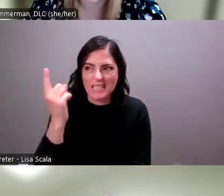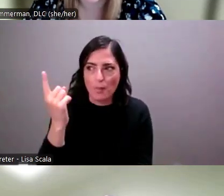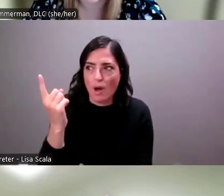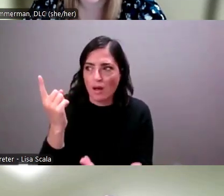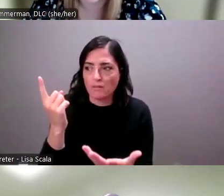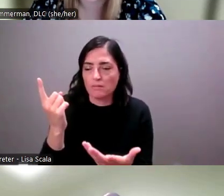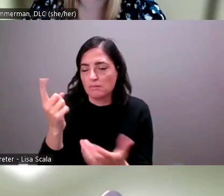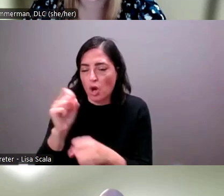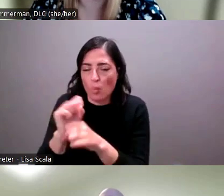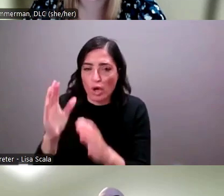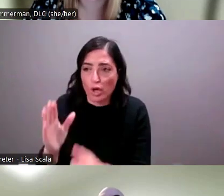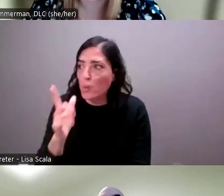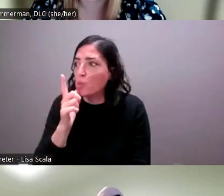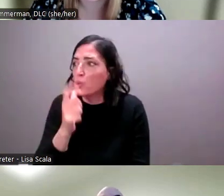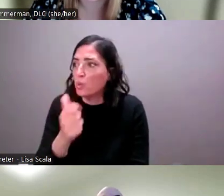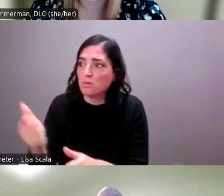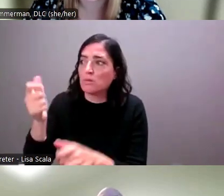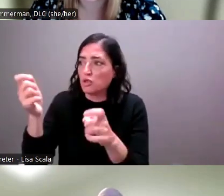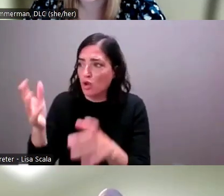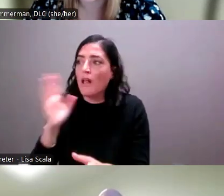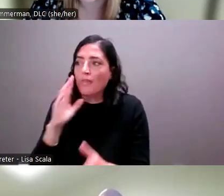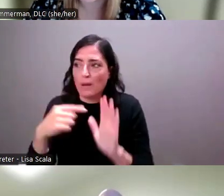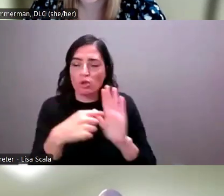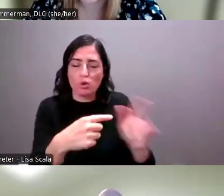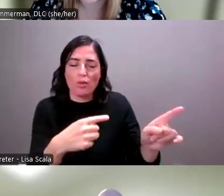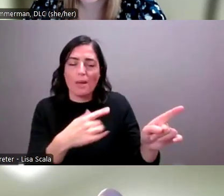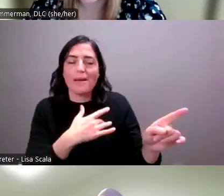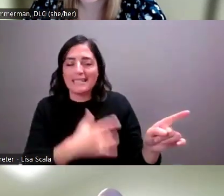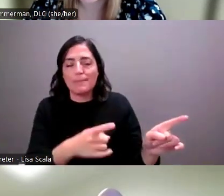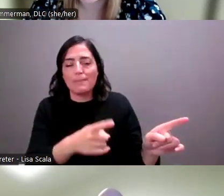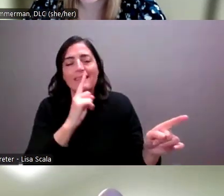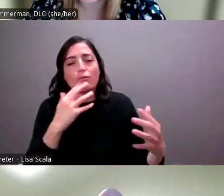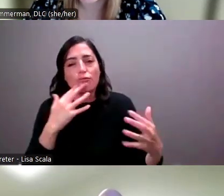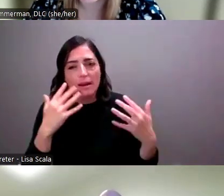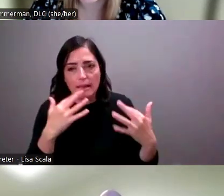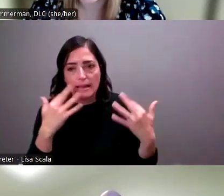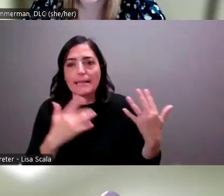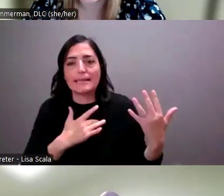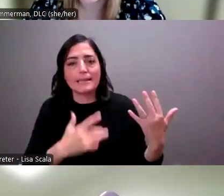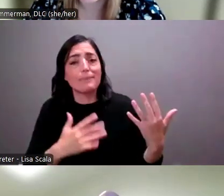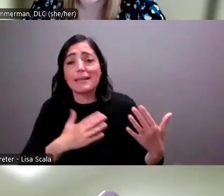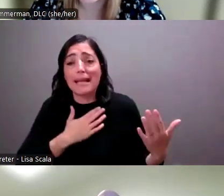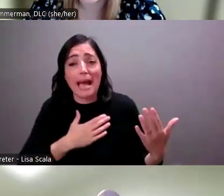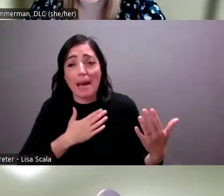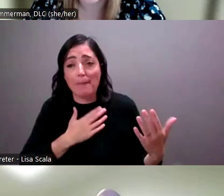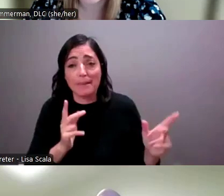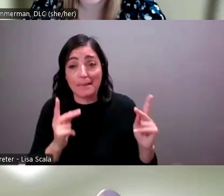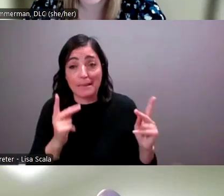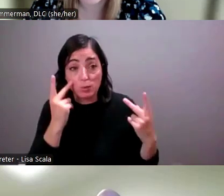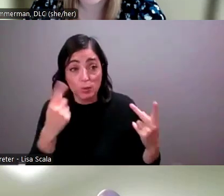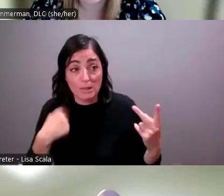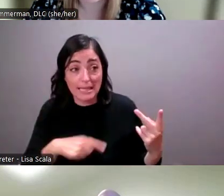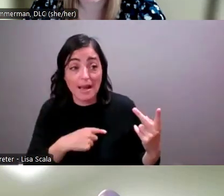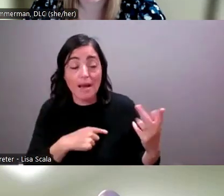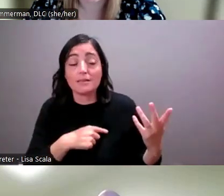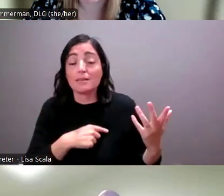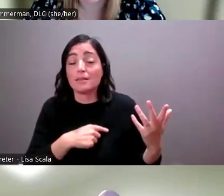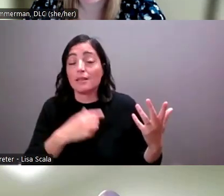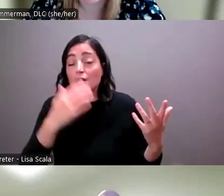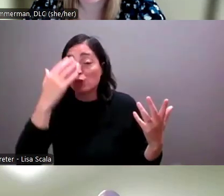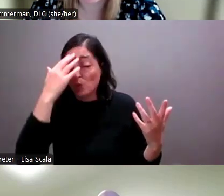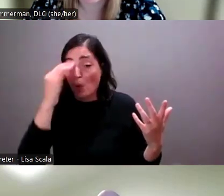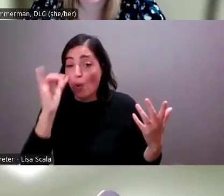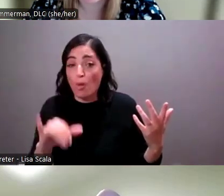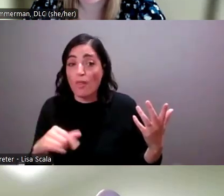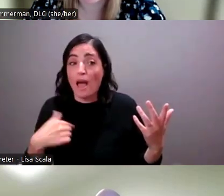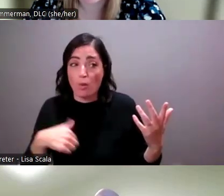a poll worker. They'll point them out. They're generally very friendly. They're generally happy to see us and to know that